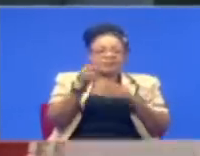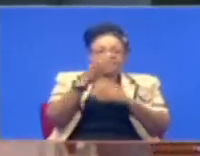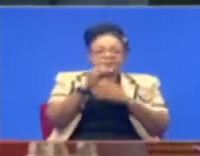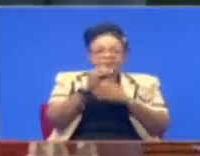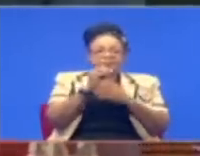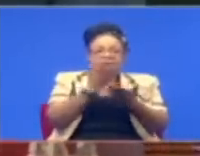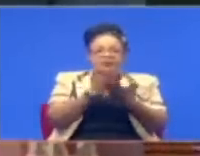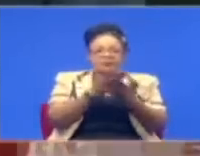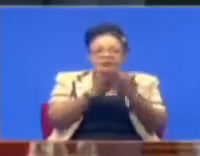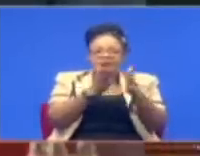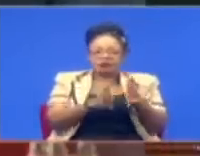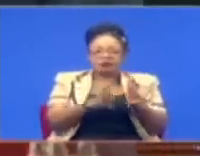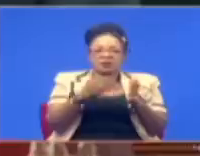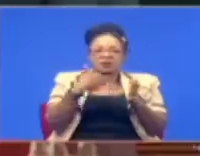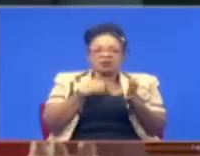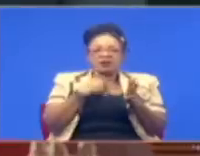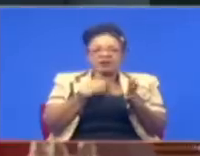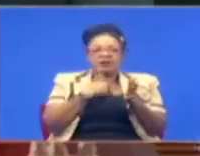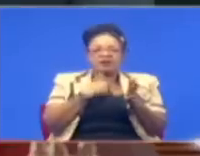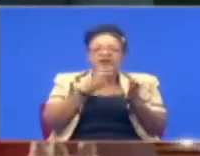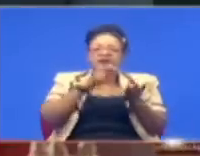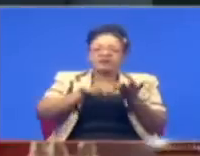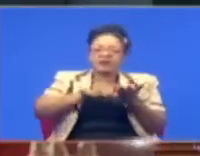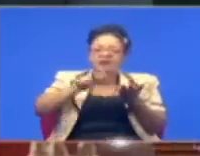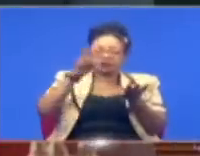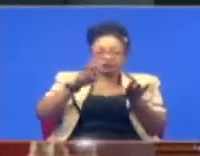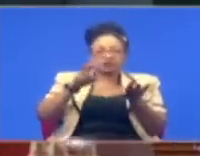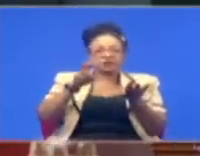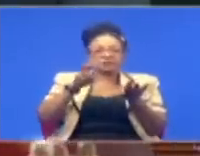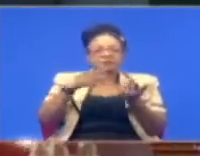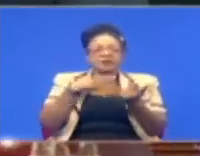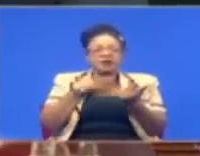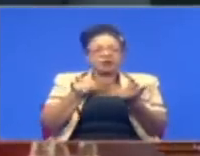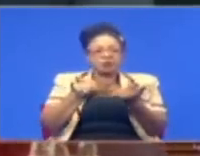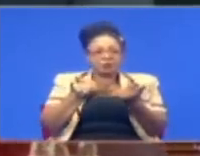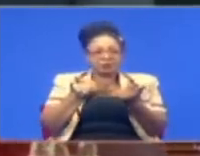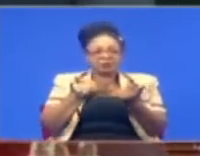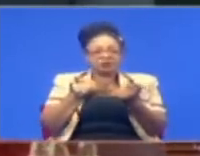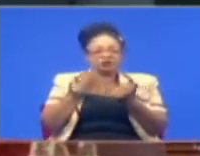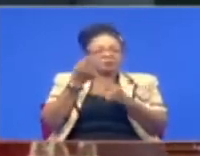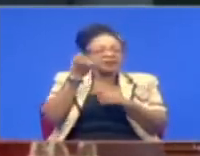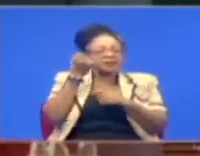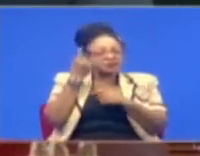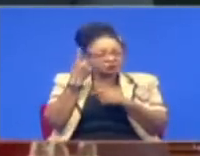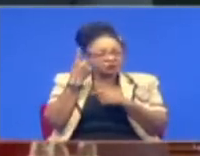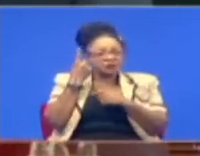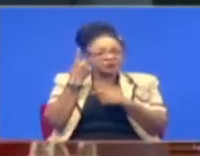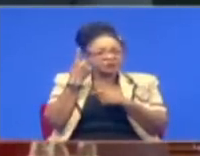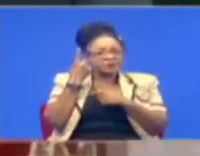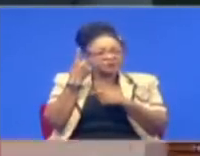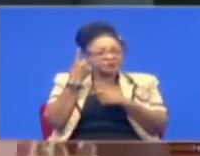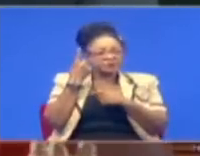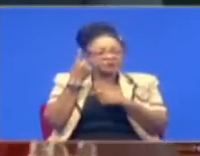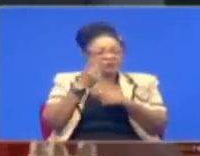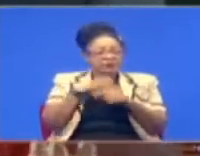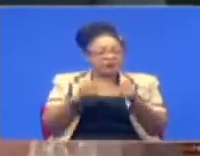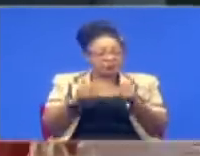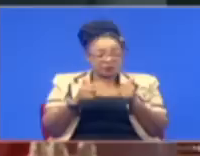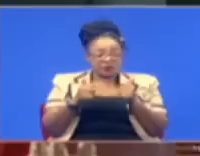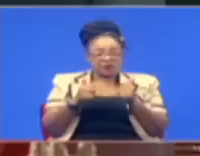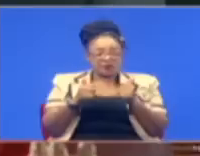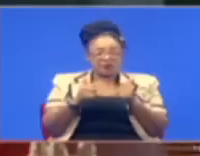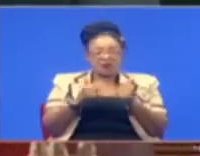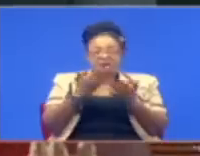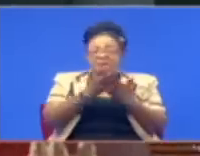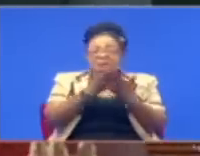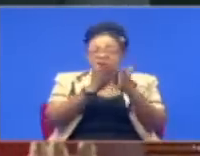petitioner has a very big advantage, and I would want to be understood in this very well.